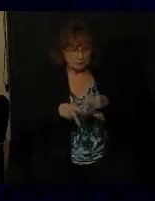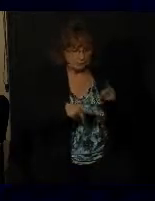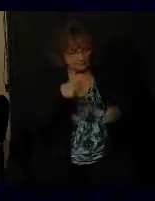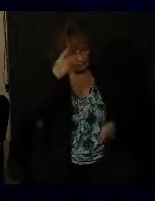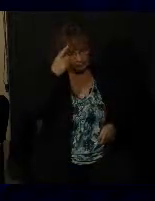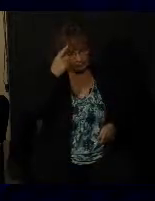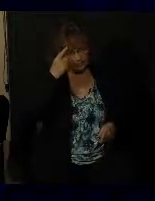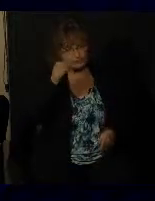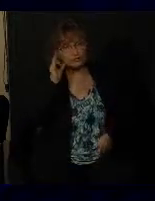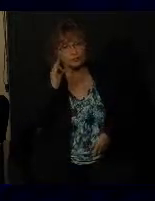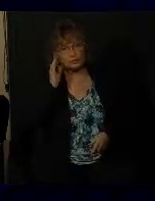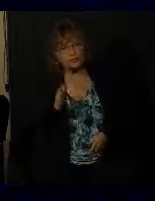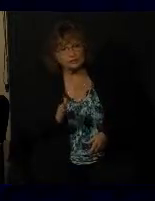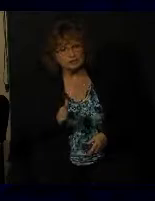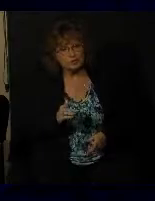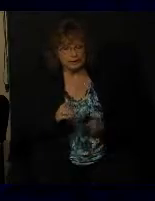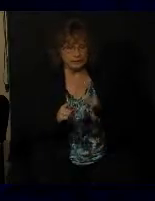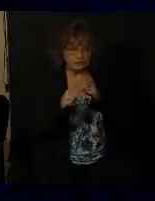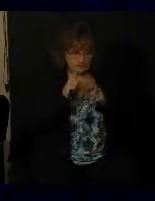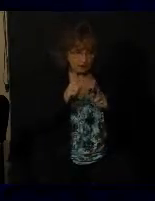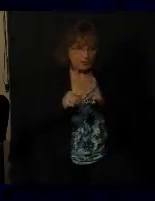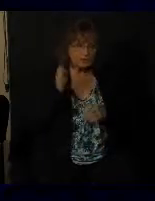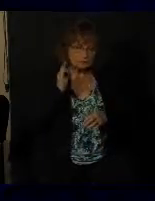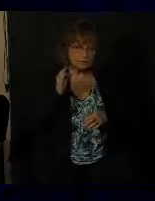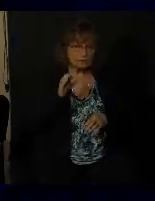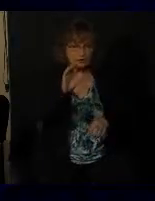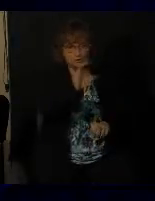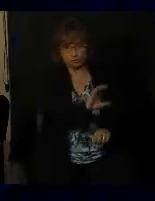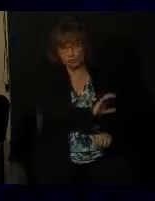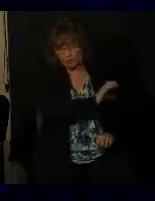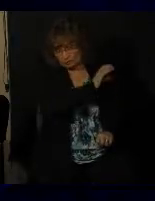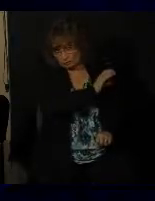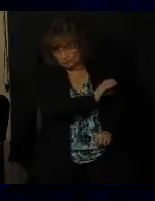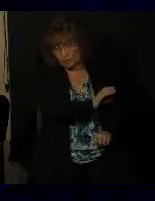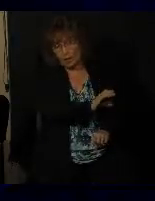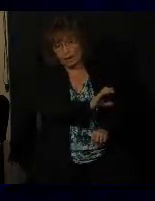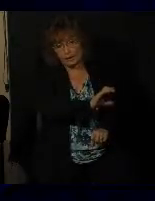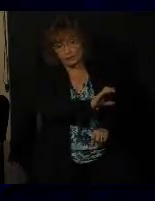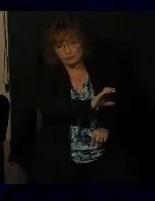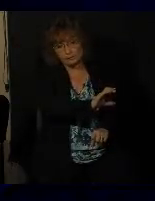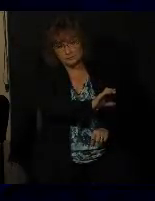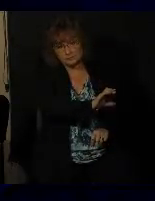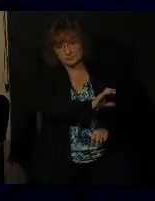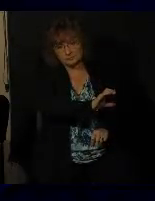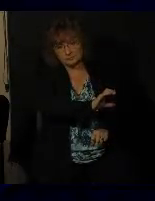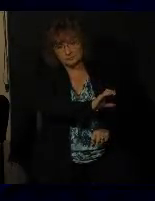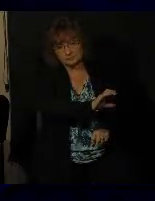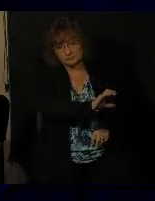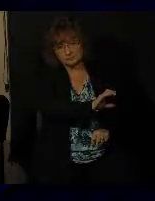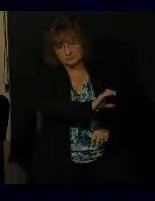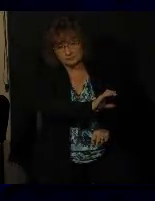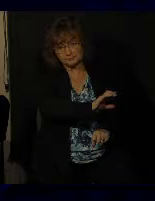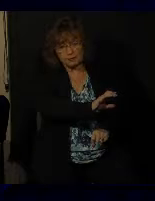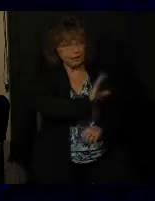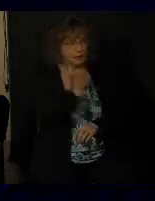And there's probably some good reasons why people here aren't here on a Wednesday night, but I'm going to tell you something. This is God's choir.